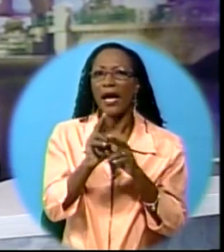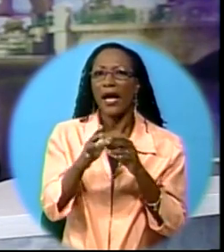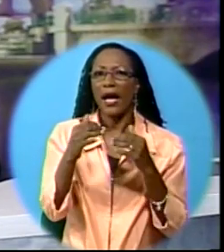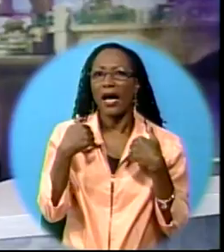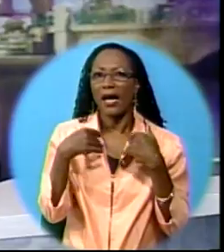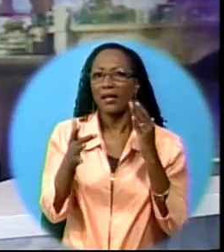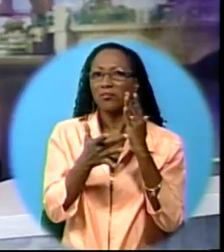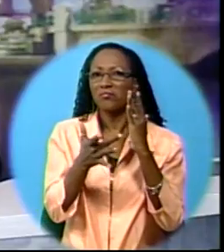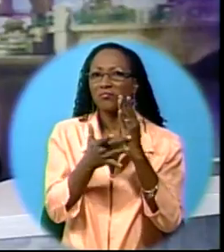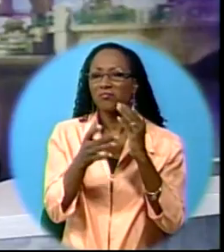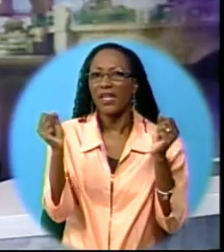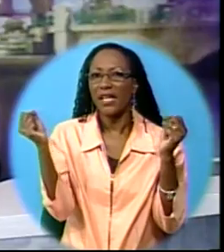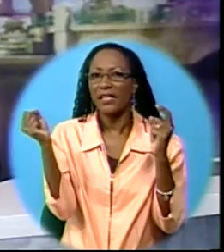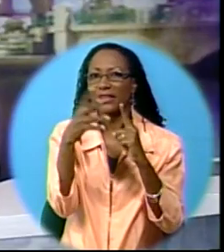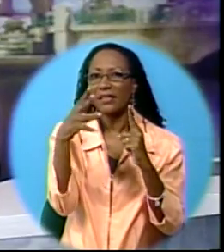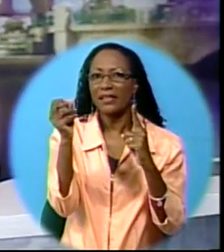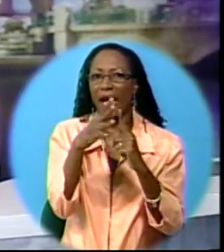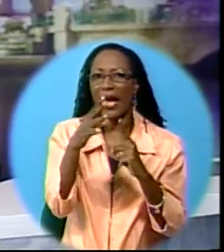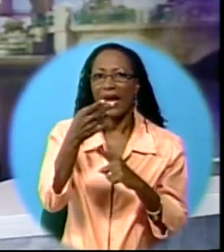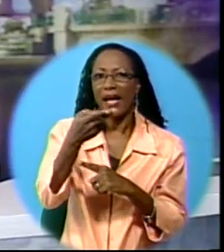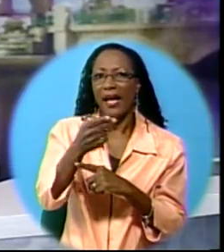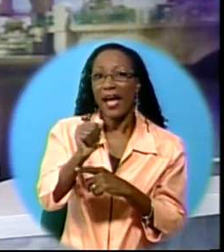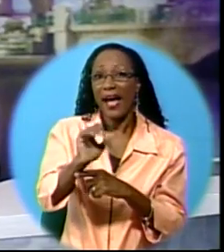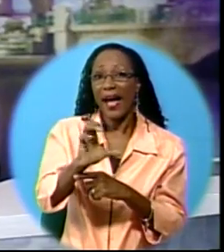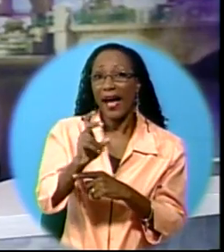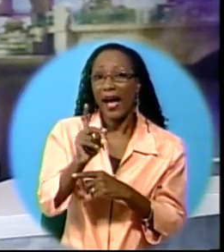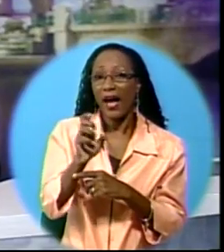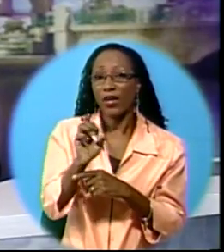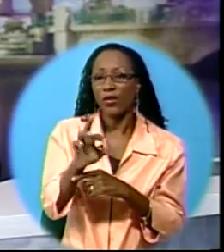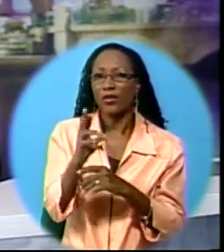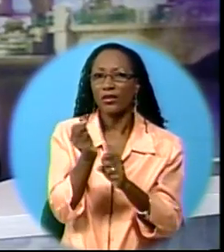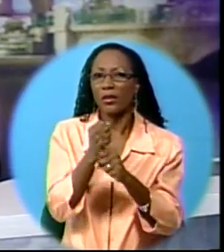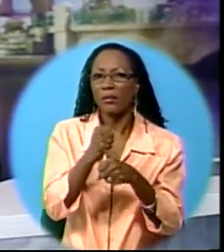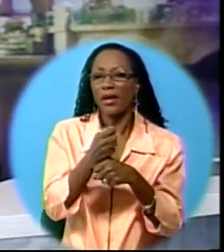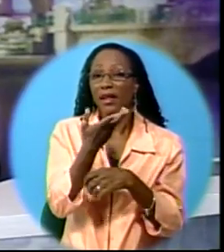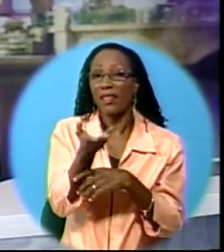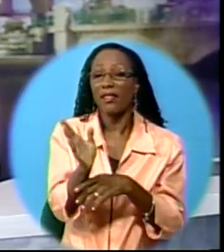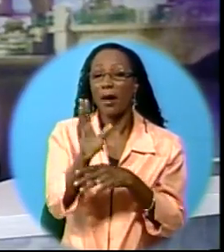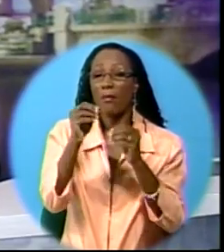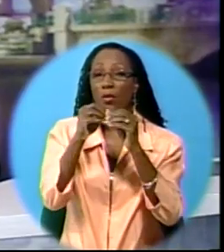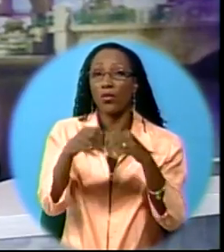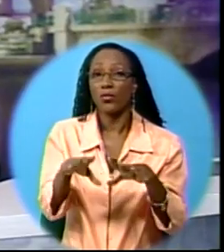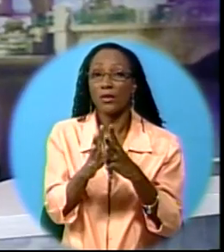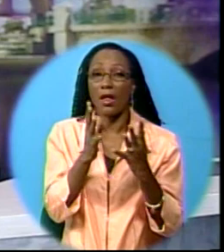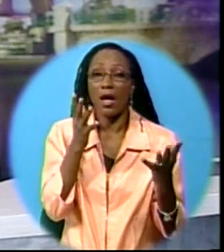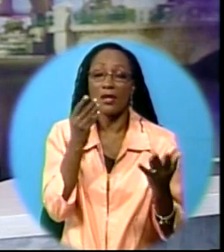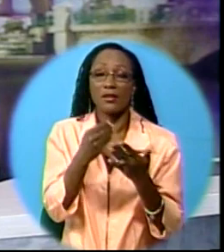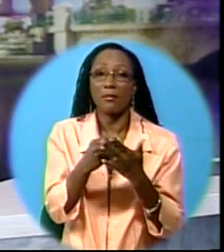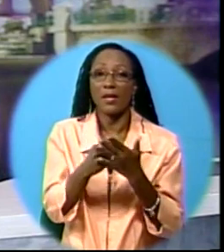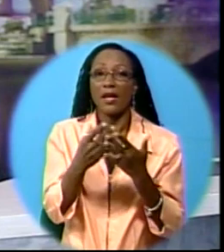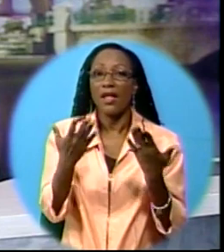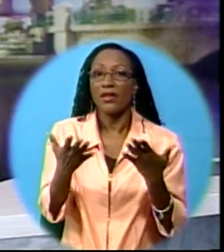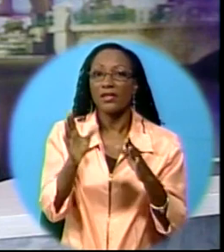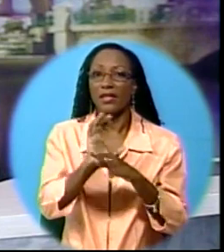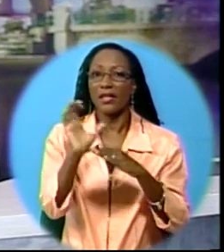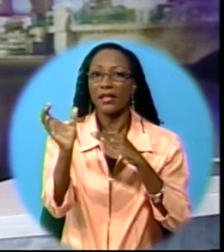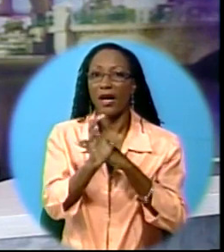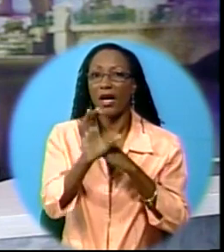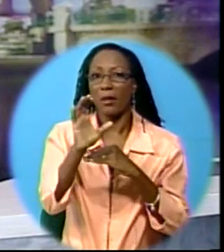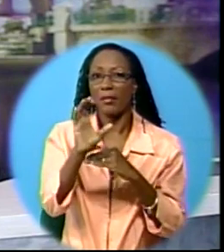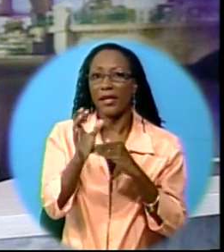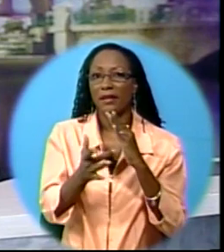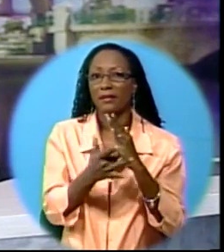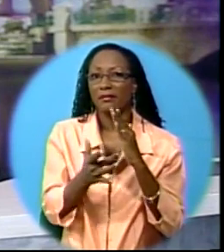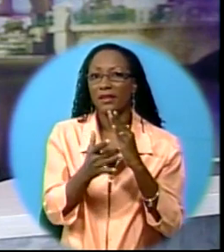in recent months, with hackers causing them substantial losses. The revelation comes from the Caribbean Cybersecurity Center,